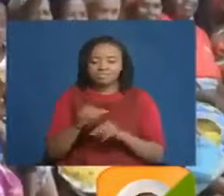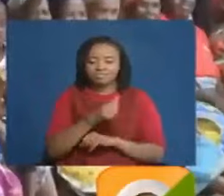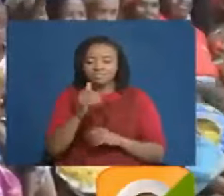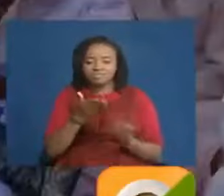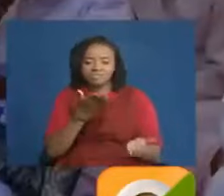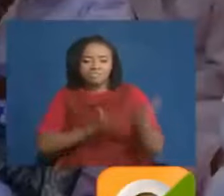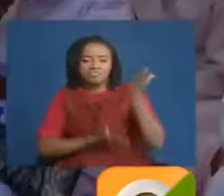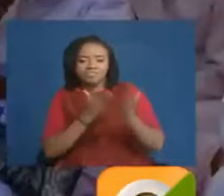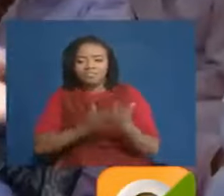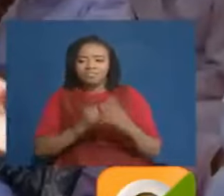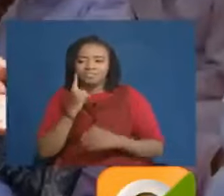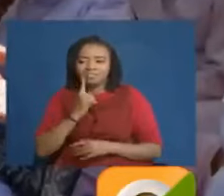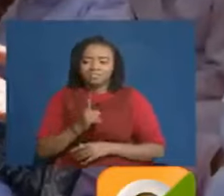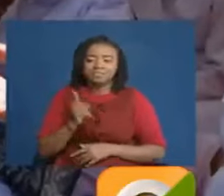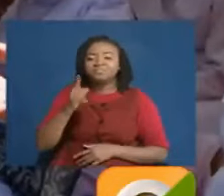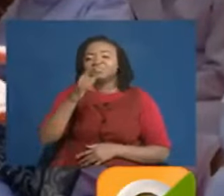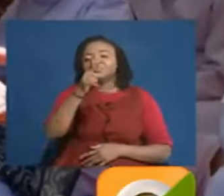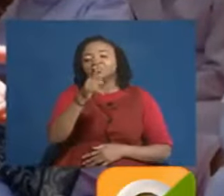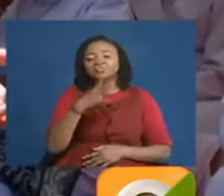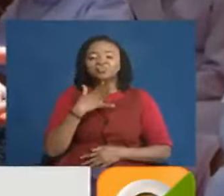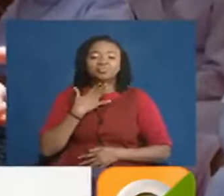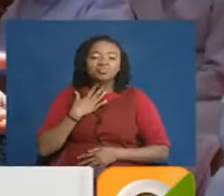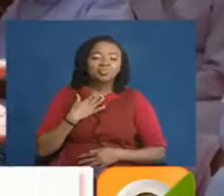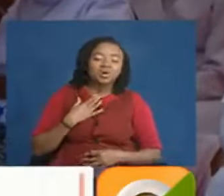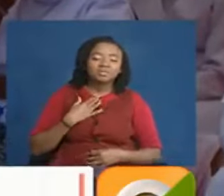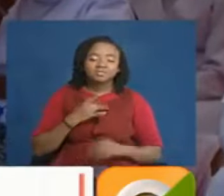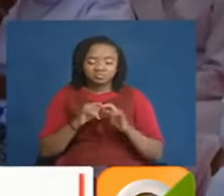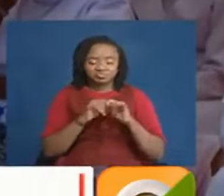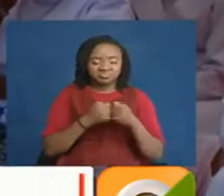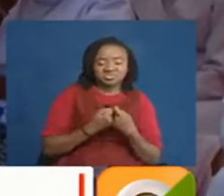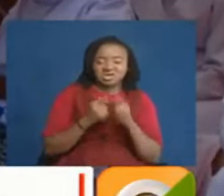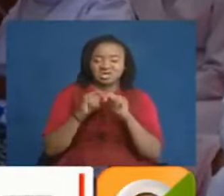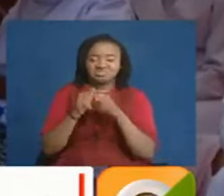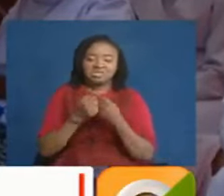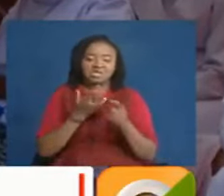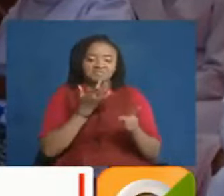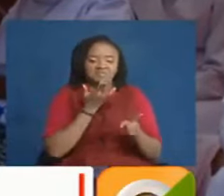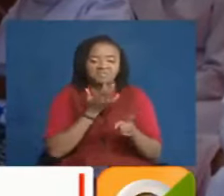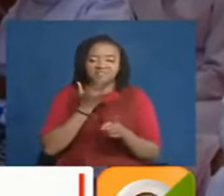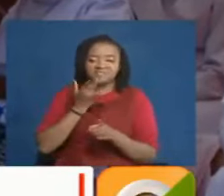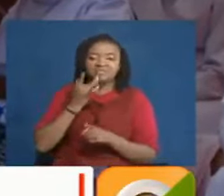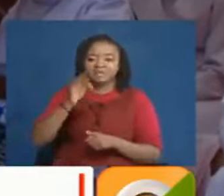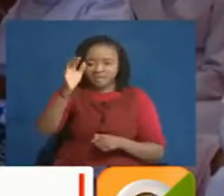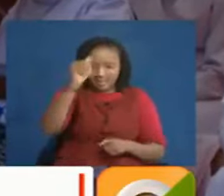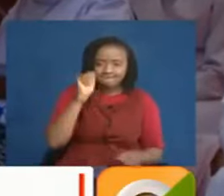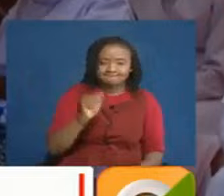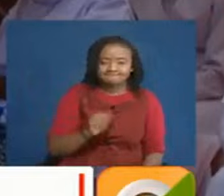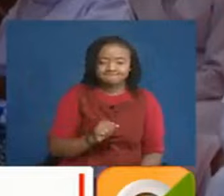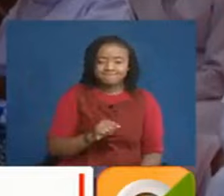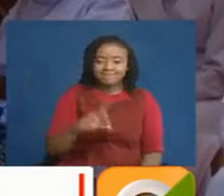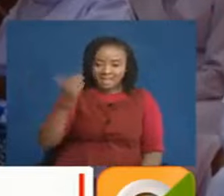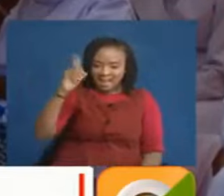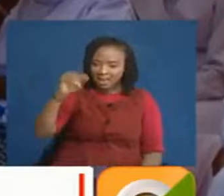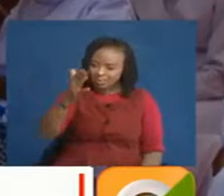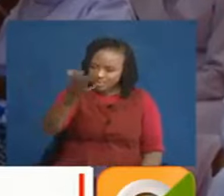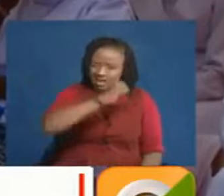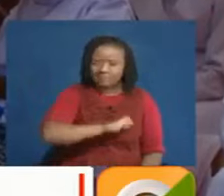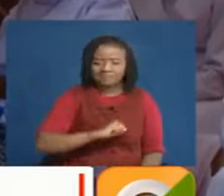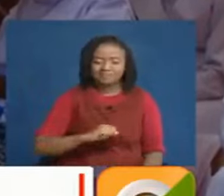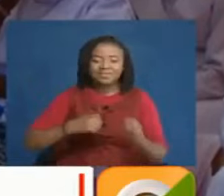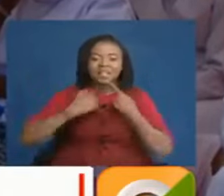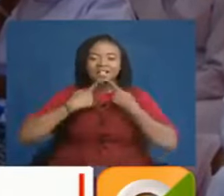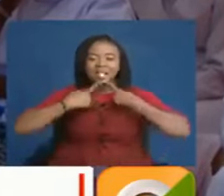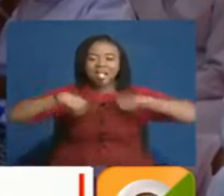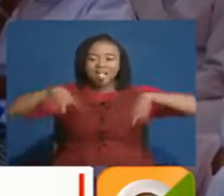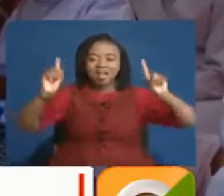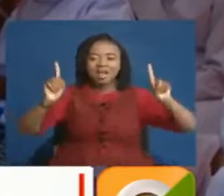at him. Wewe mwenye unataka kujitokeza kuwa mkabila, kuja tangaza hapo Nairobi. Kwamba mimi agenda